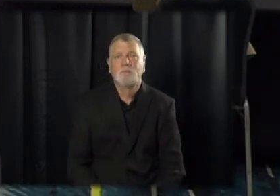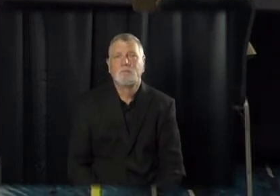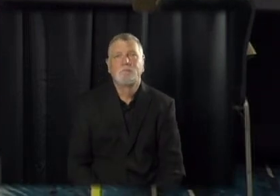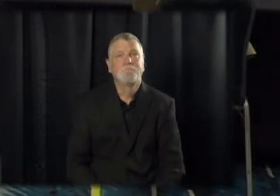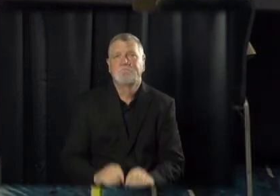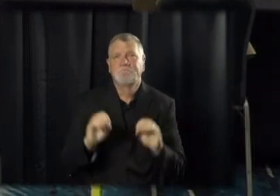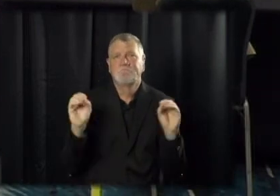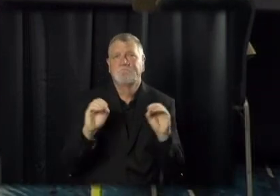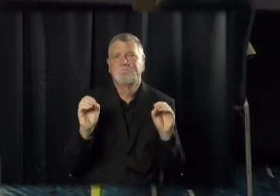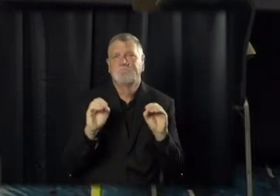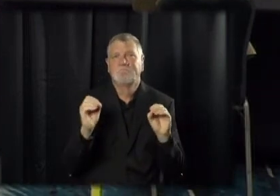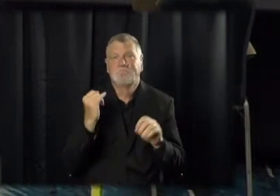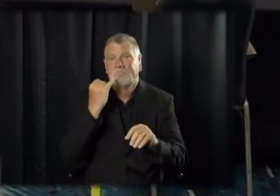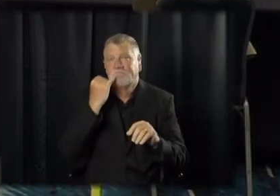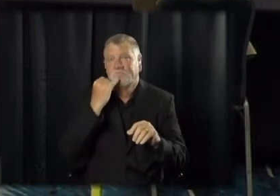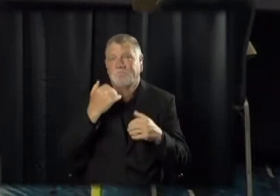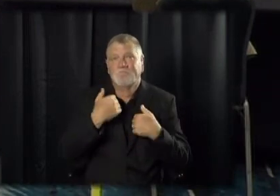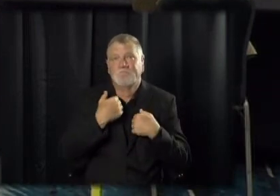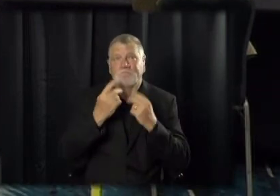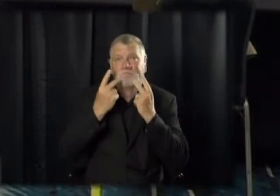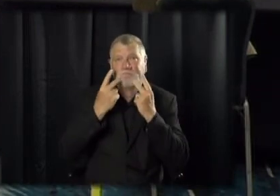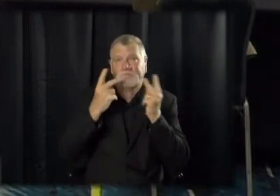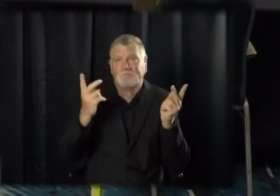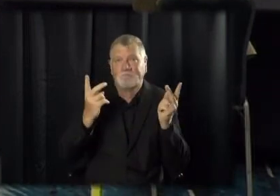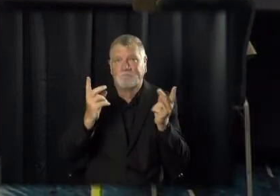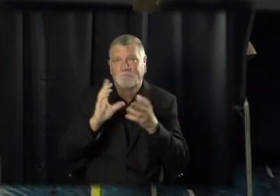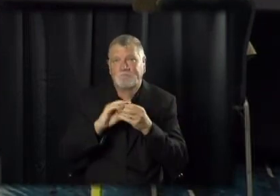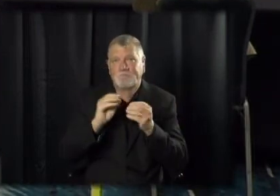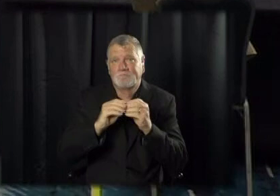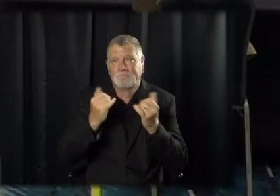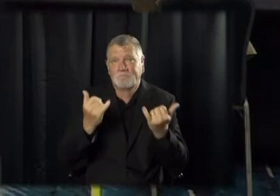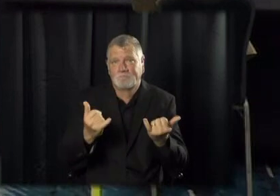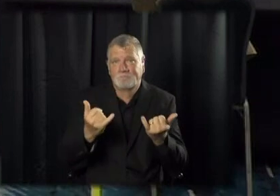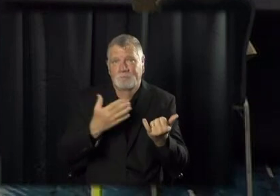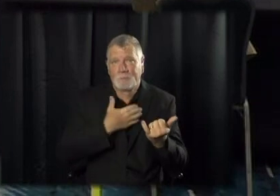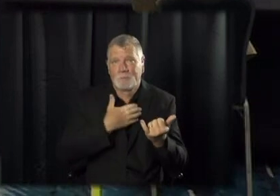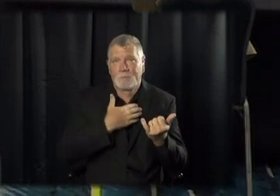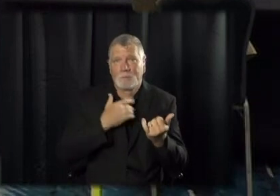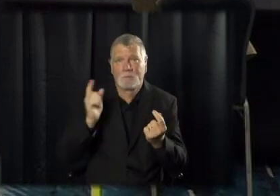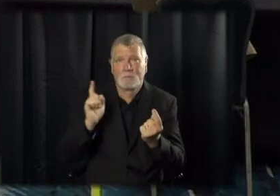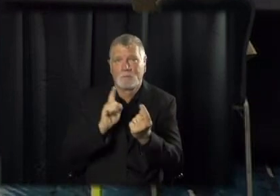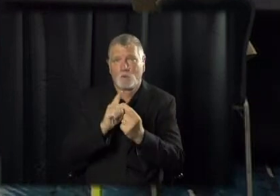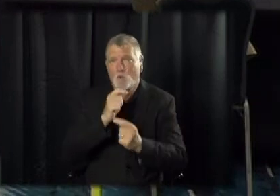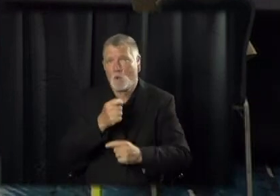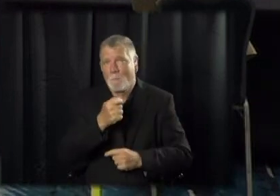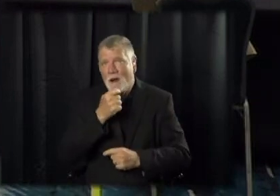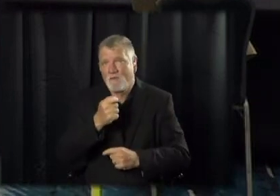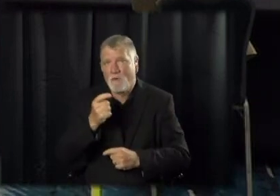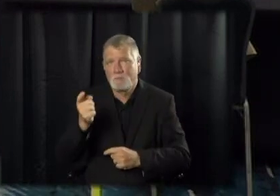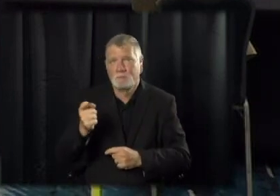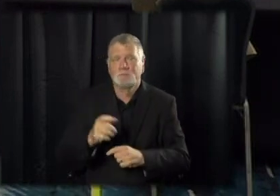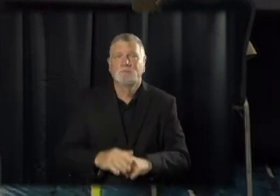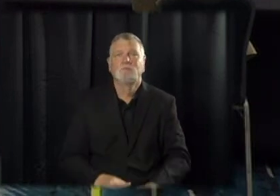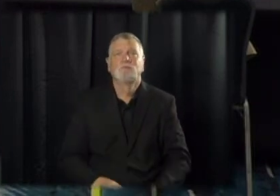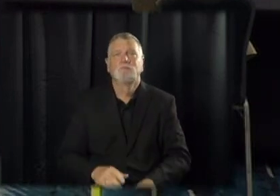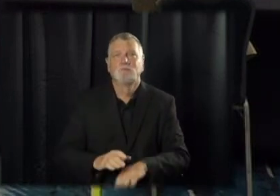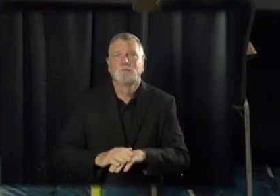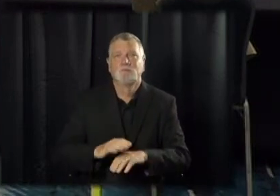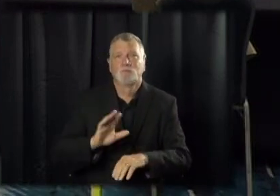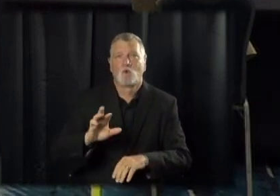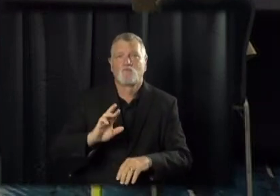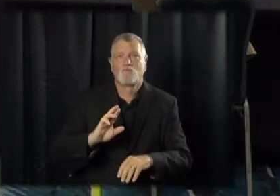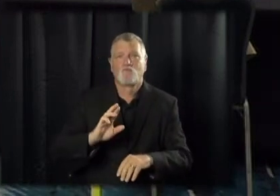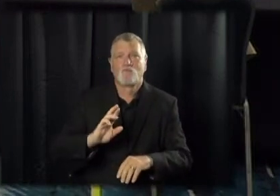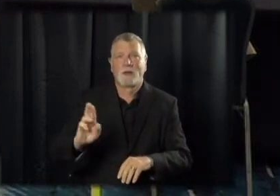Seeing none, if there are any public comments or questions, please make your way towards the microphone on